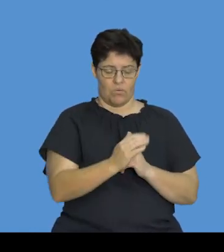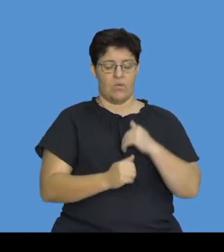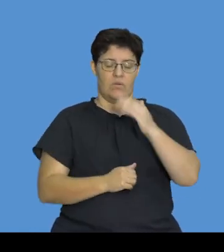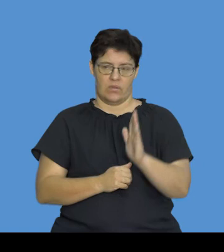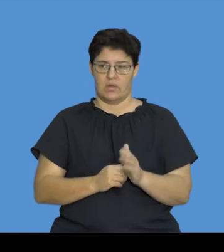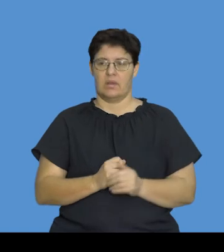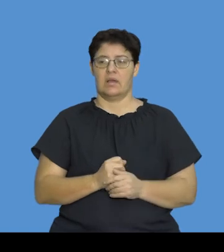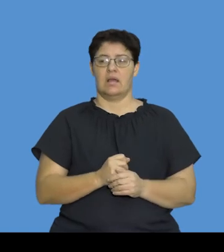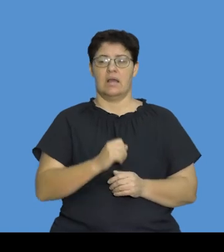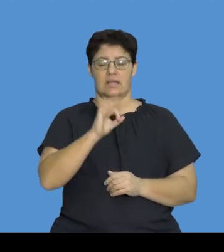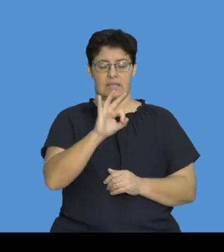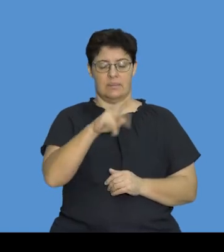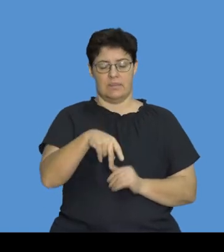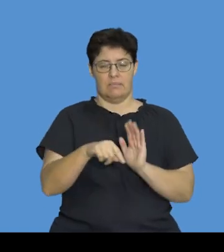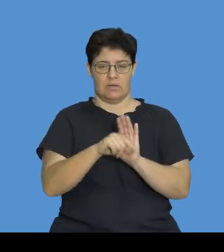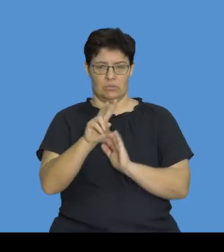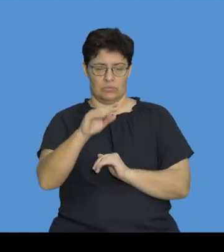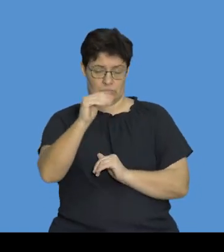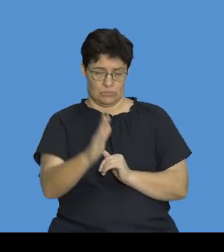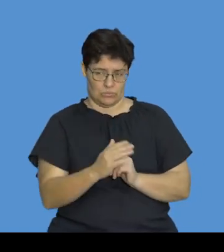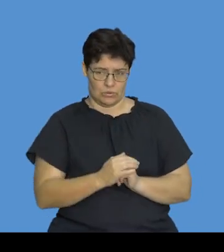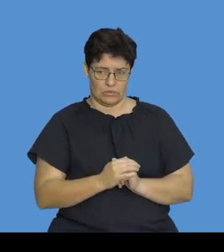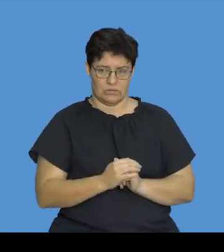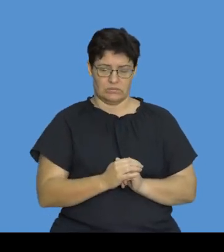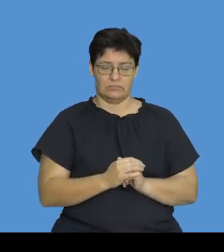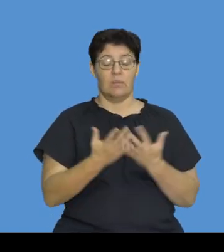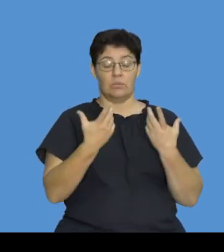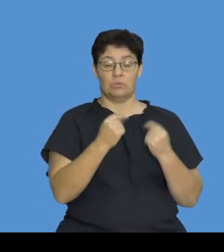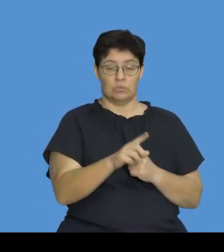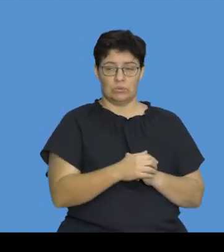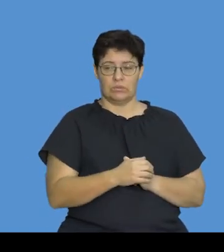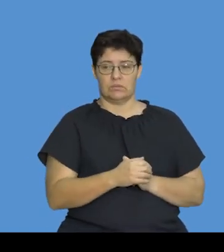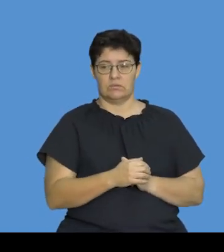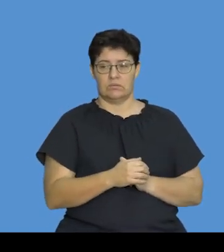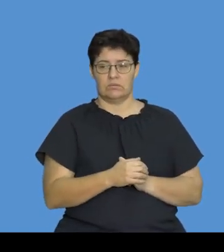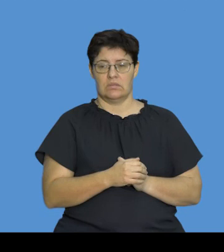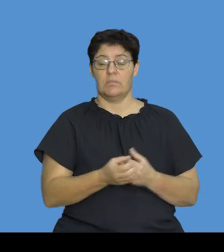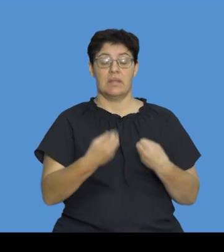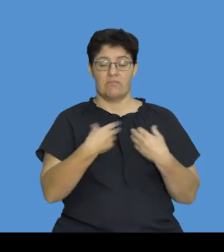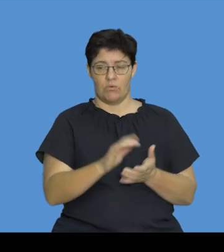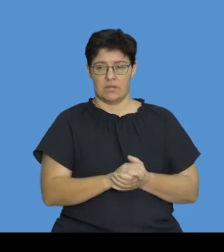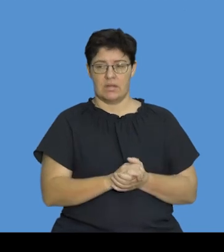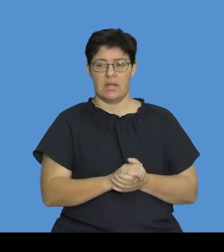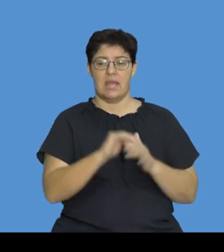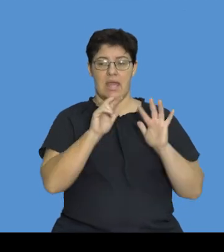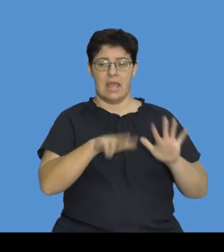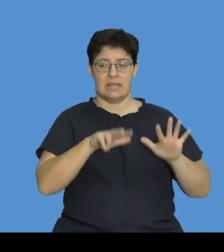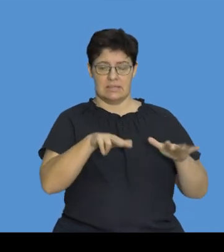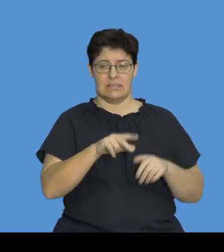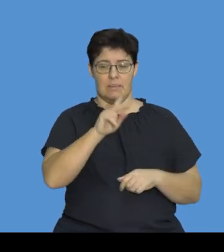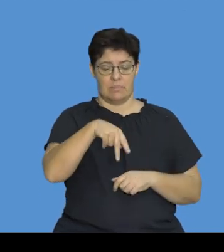I can multiply by the binomial, right? If I do that, it will give me